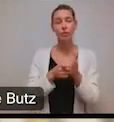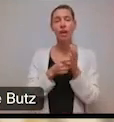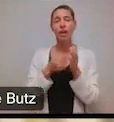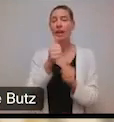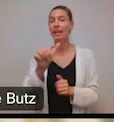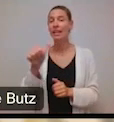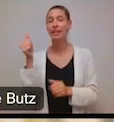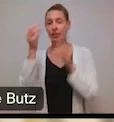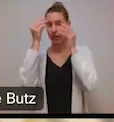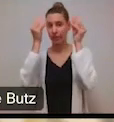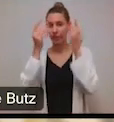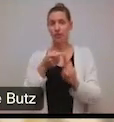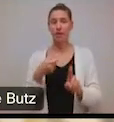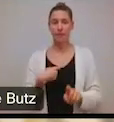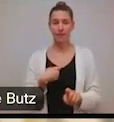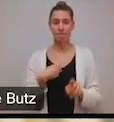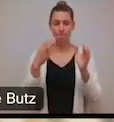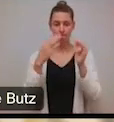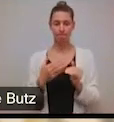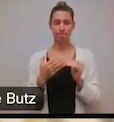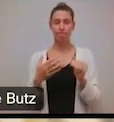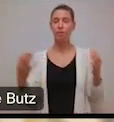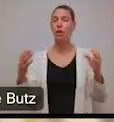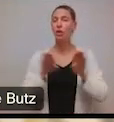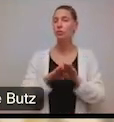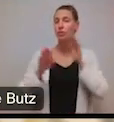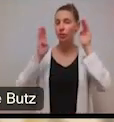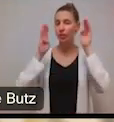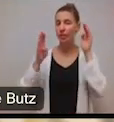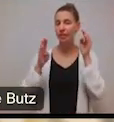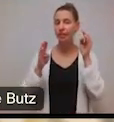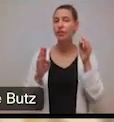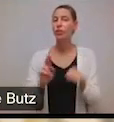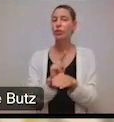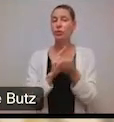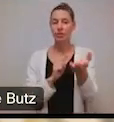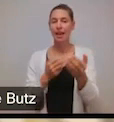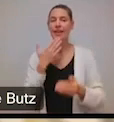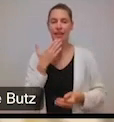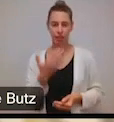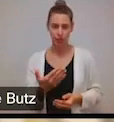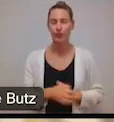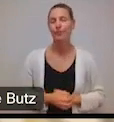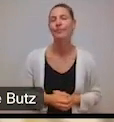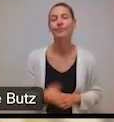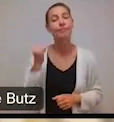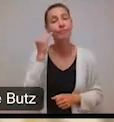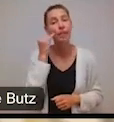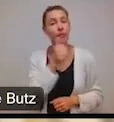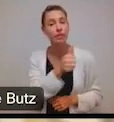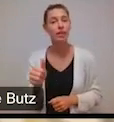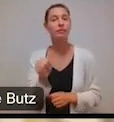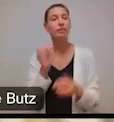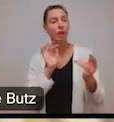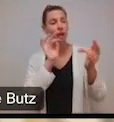me. The closing greeting that Hermione uses is thank you. If you are reaching out to someone in